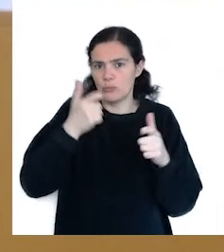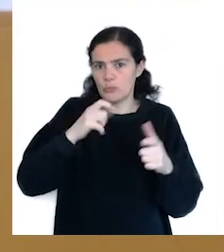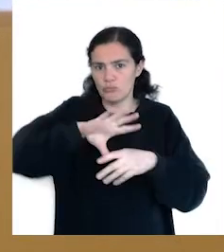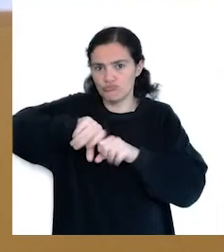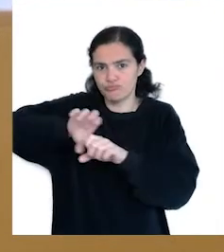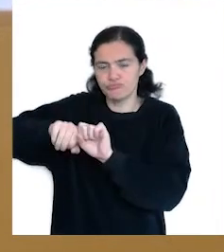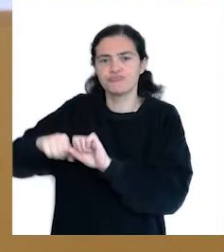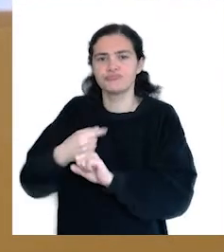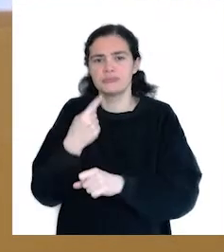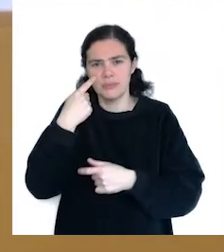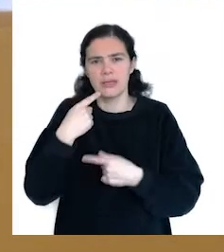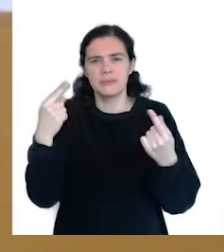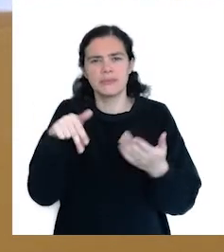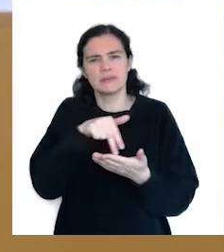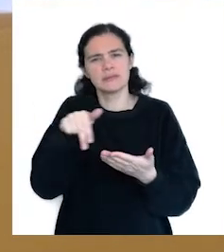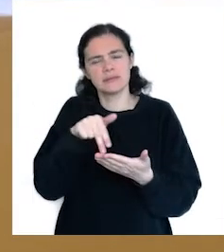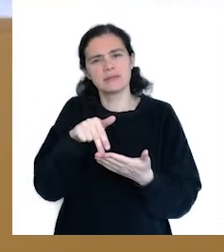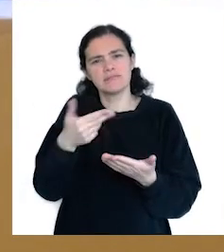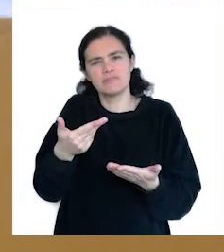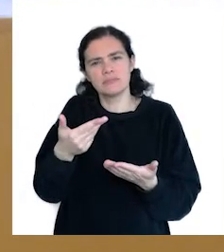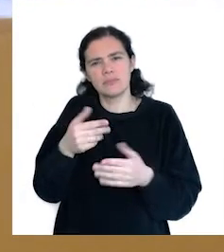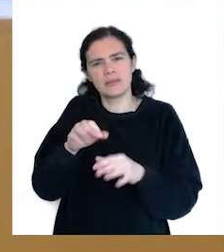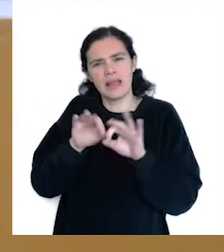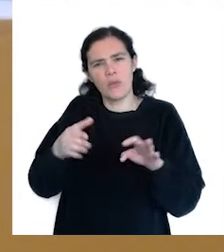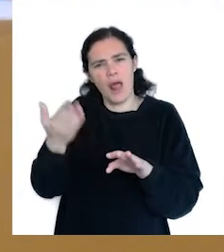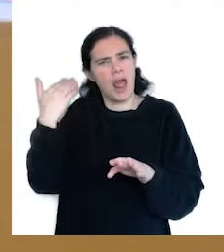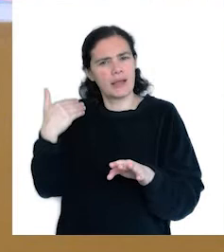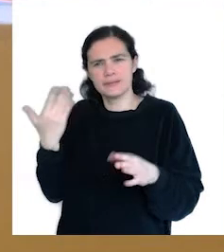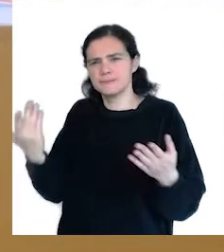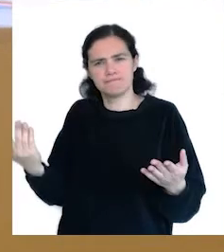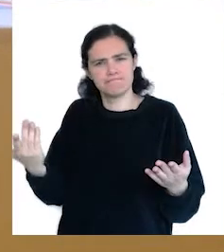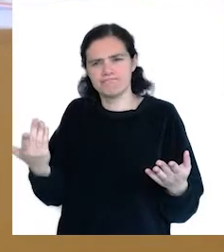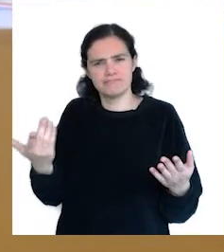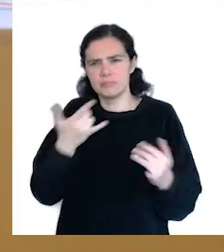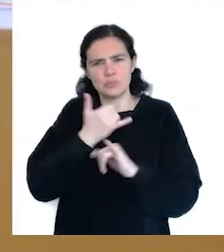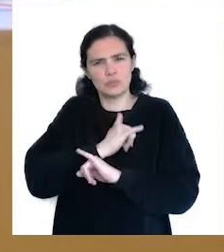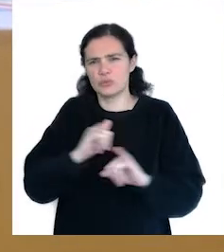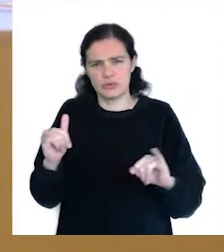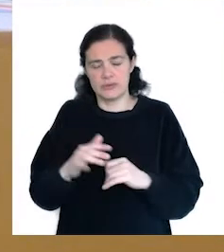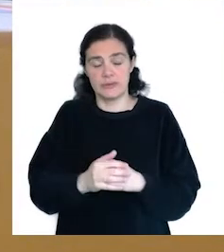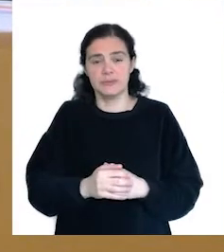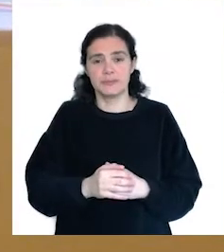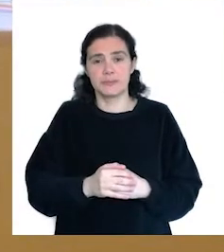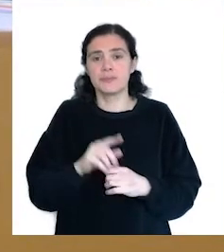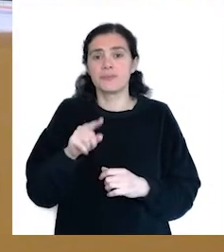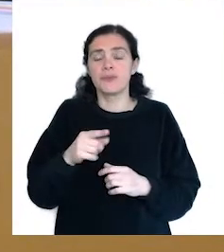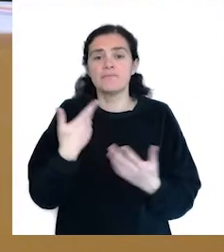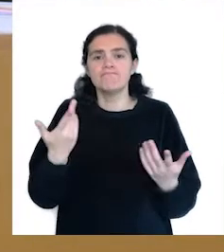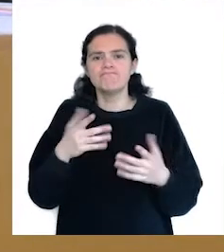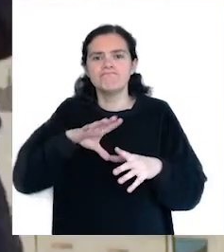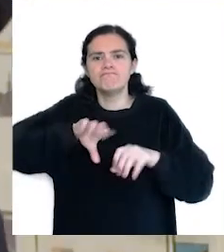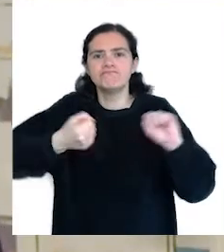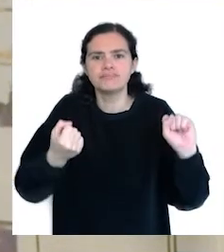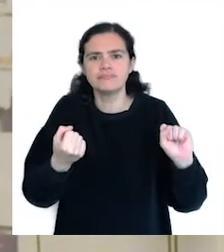after human disaster, representation that, as it existed before, was absolutely